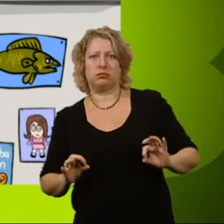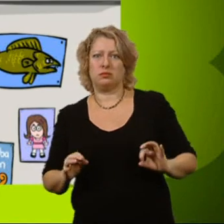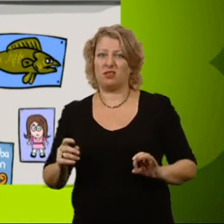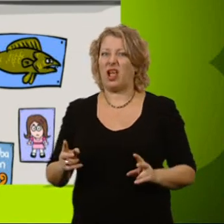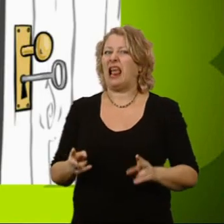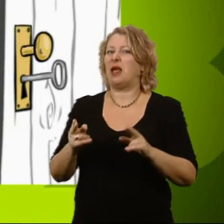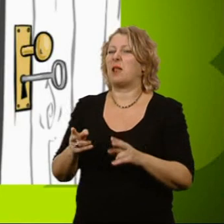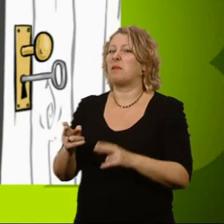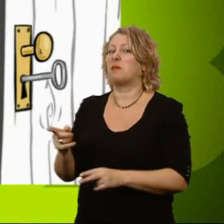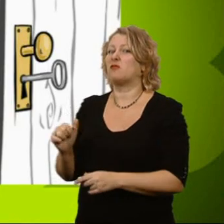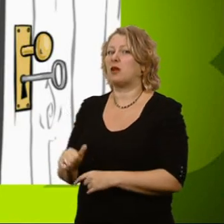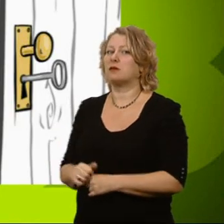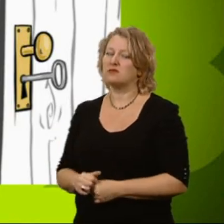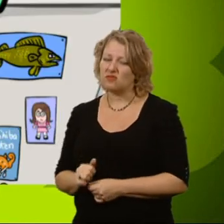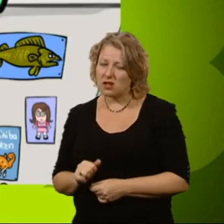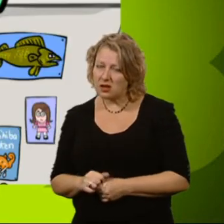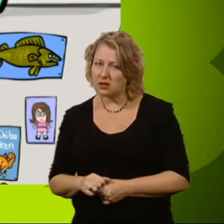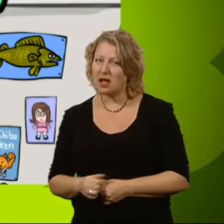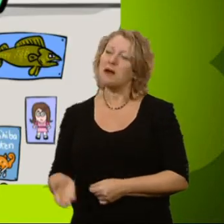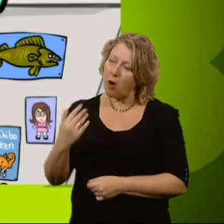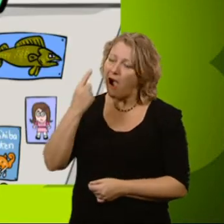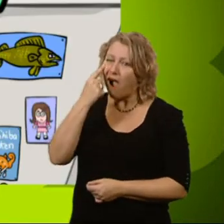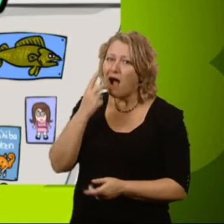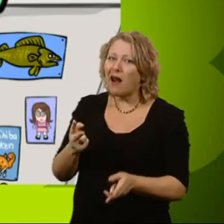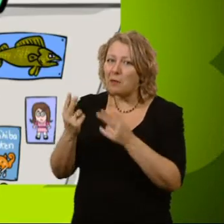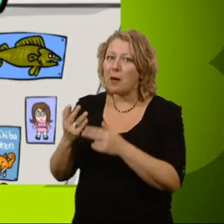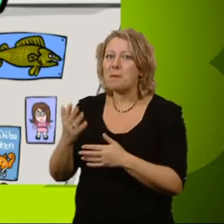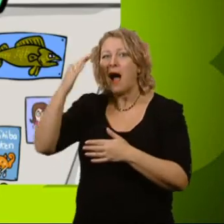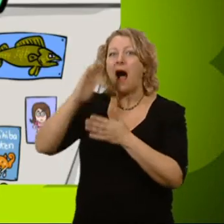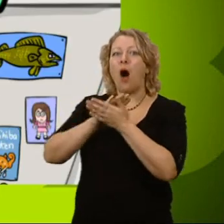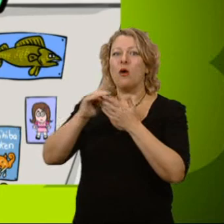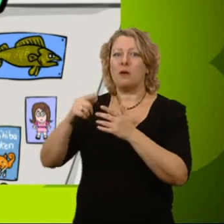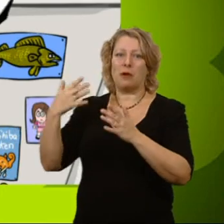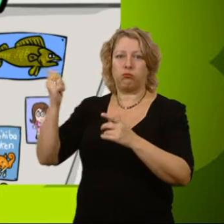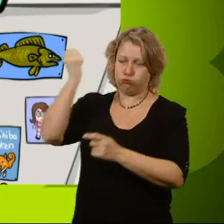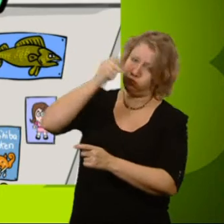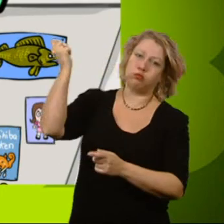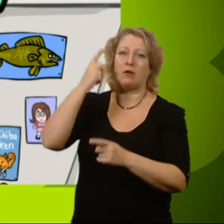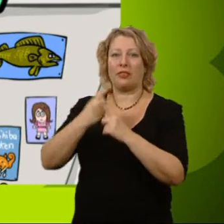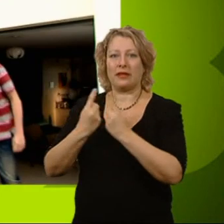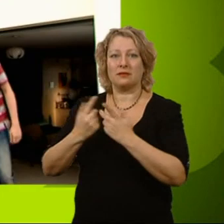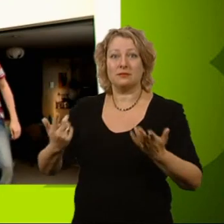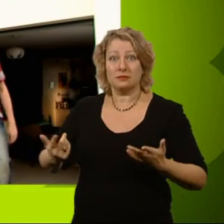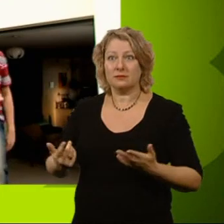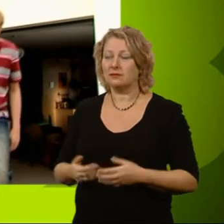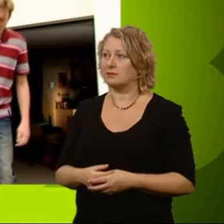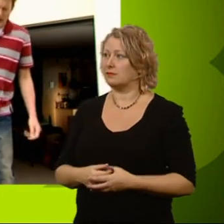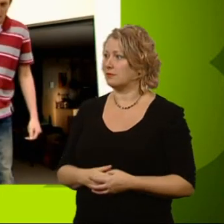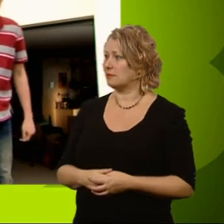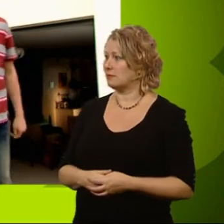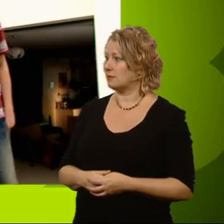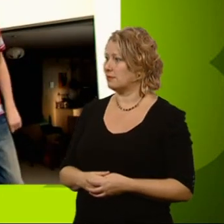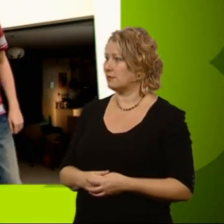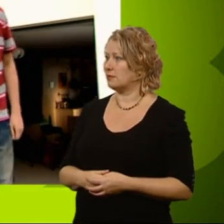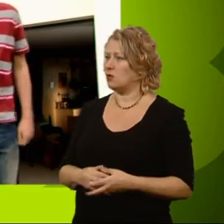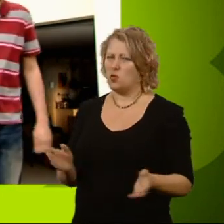clip show, aren't you? Yes. Play some clips of Big Howard being hit round the head with stuff. I can do with a laugh. Whoa, blimey.